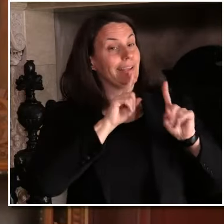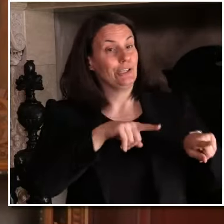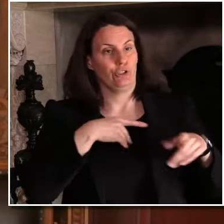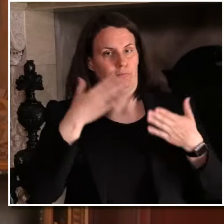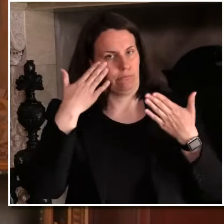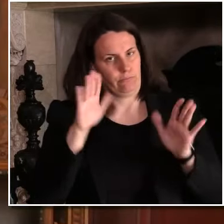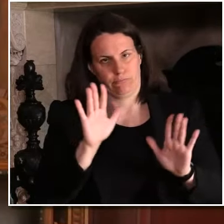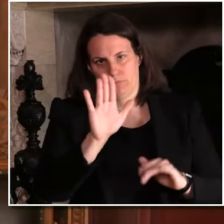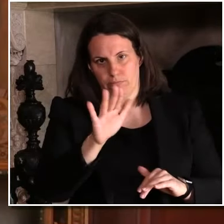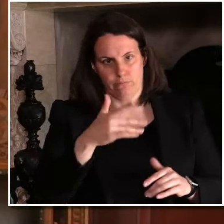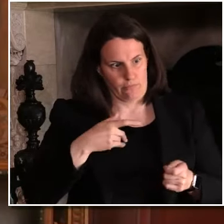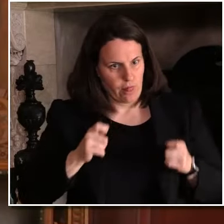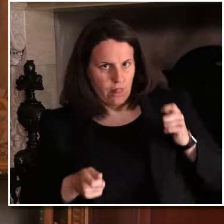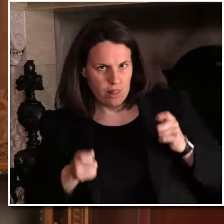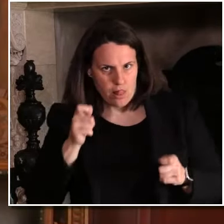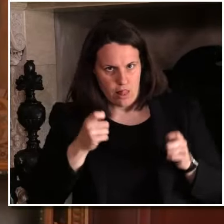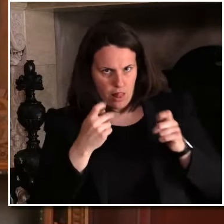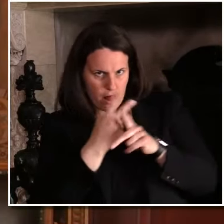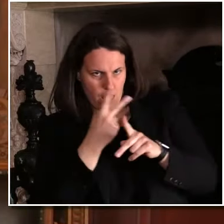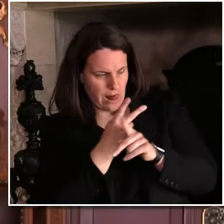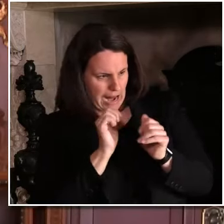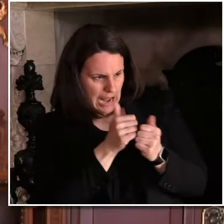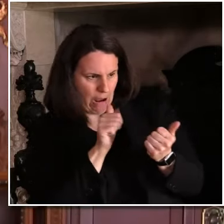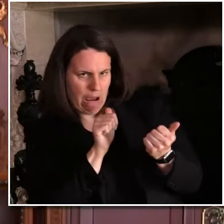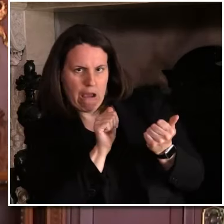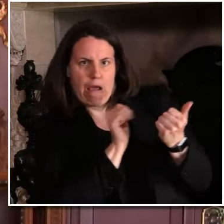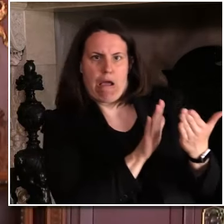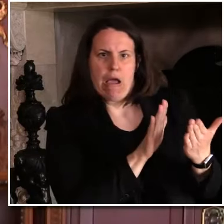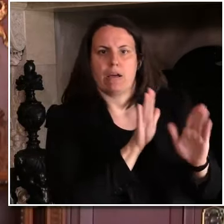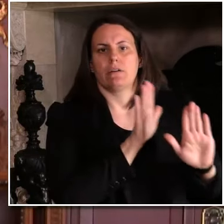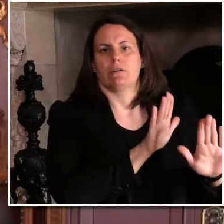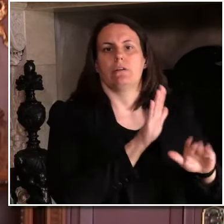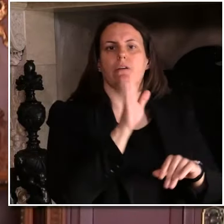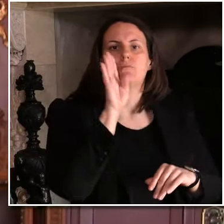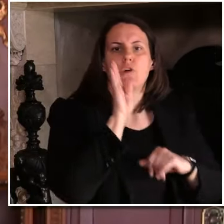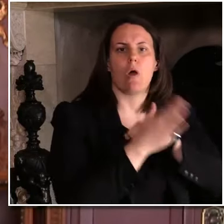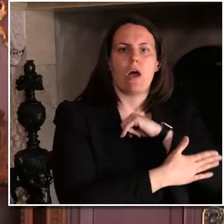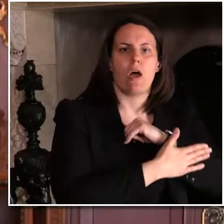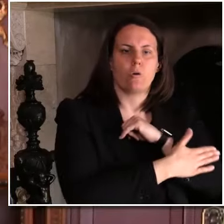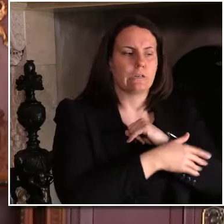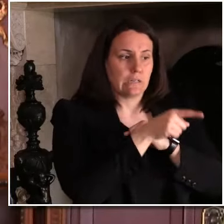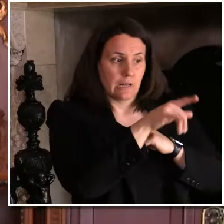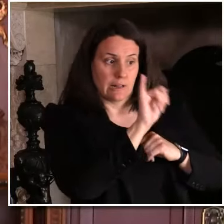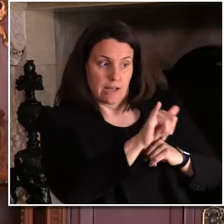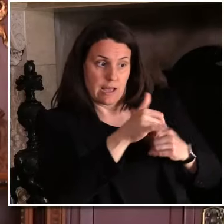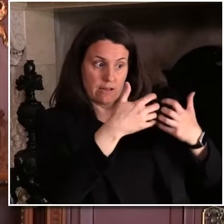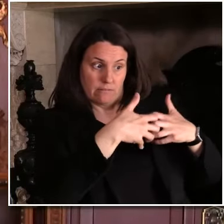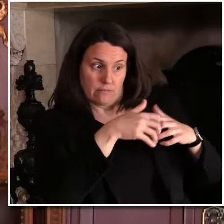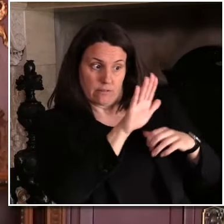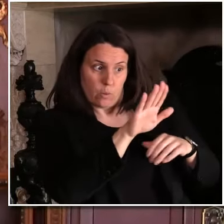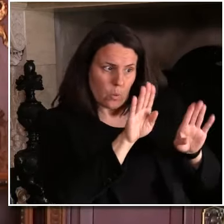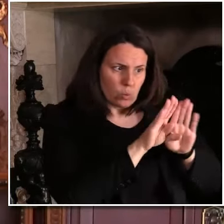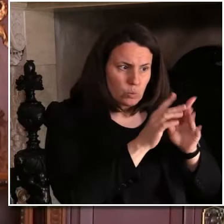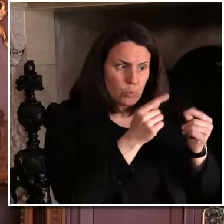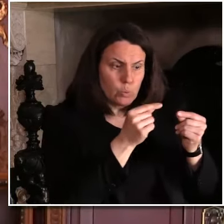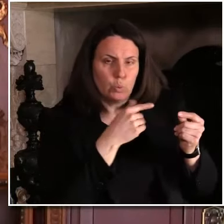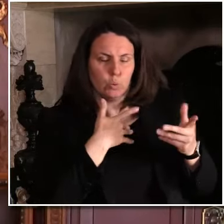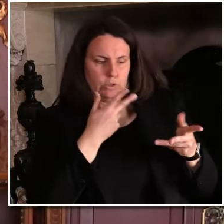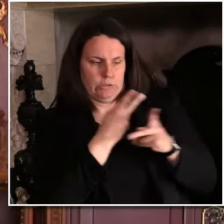and I'll just, whether they're closed or not, I cannot answer that question, but I can answer this one, or offer